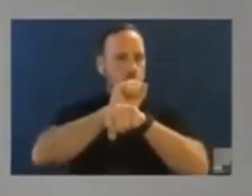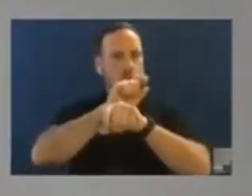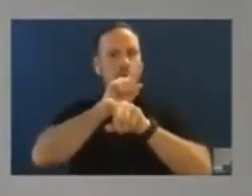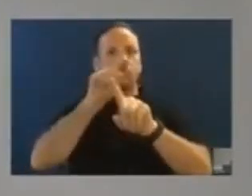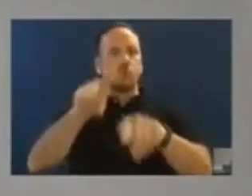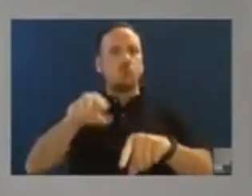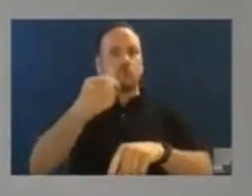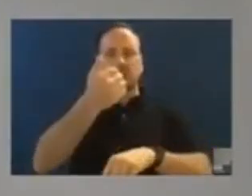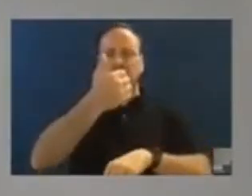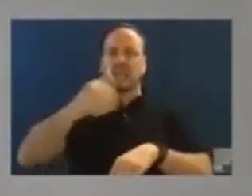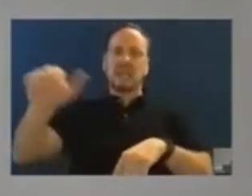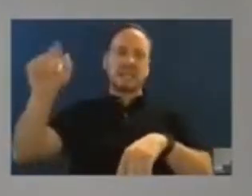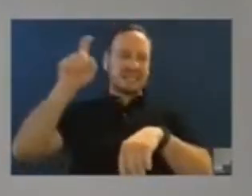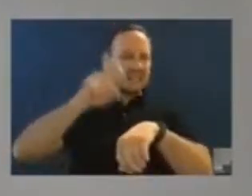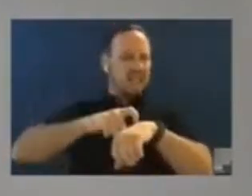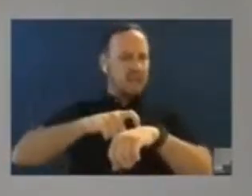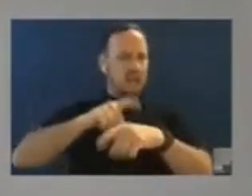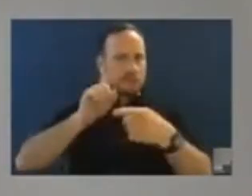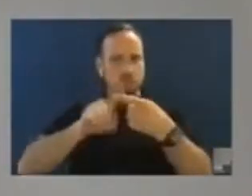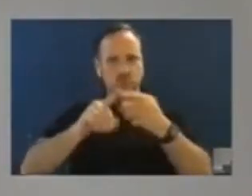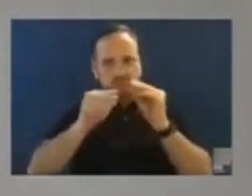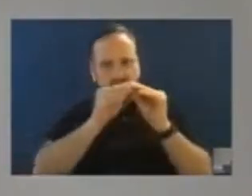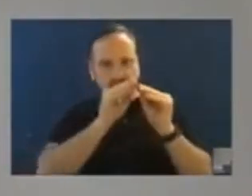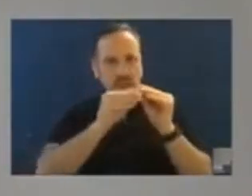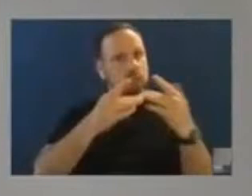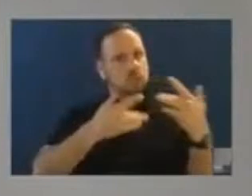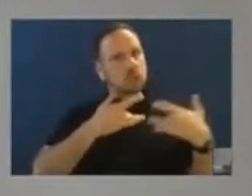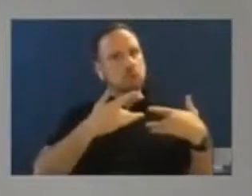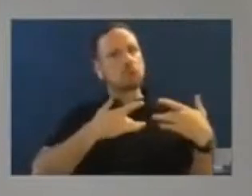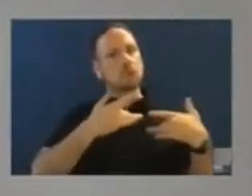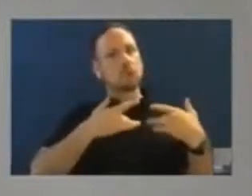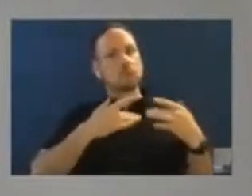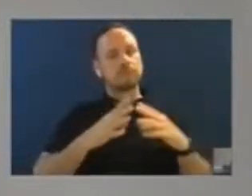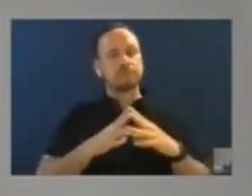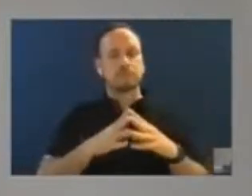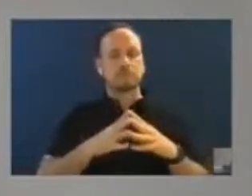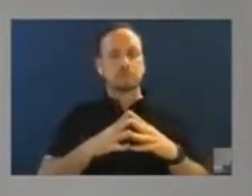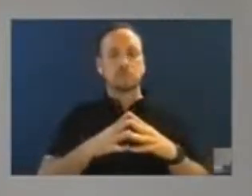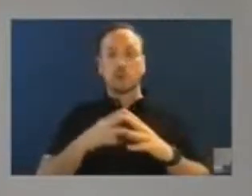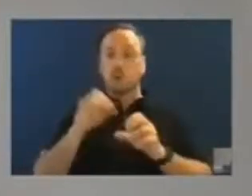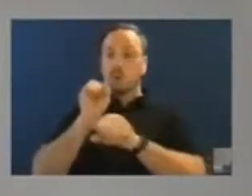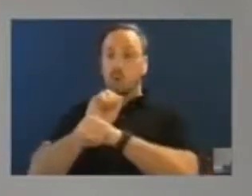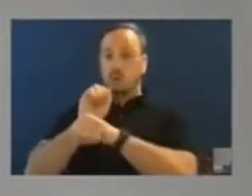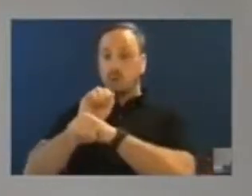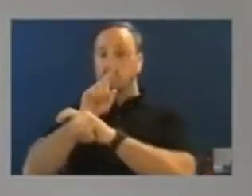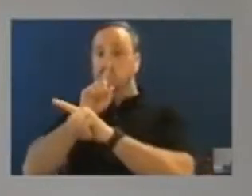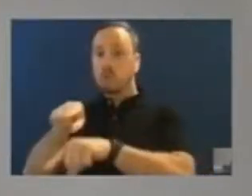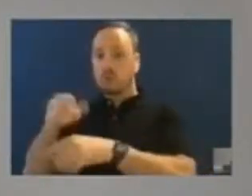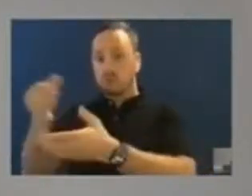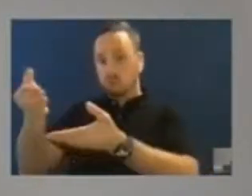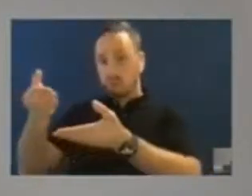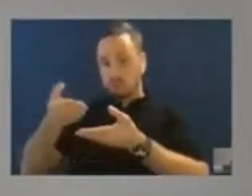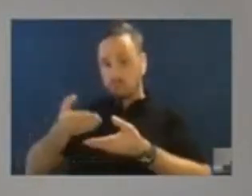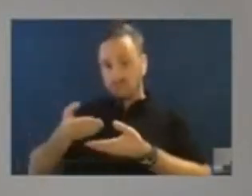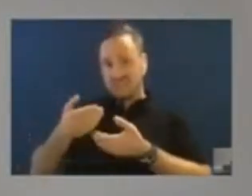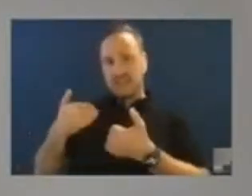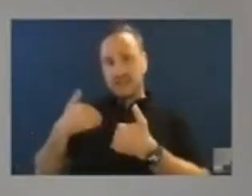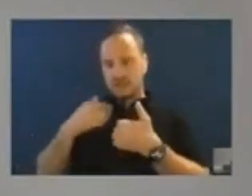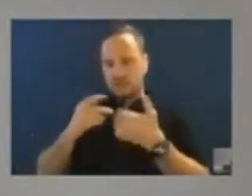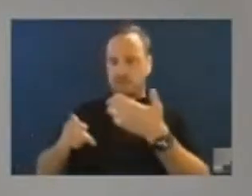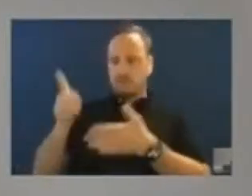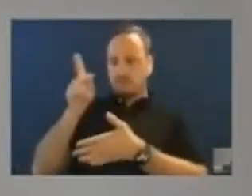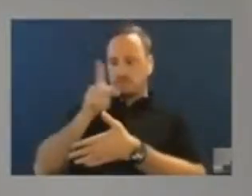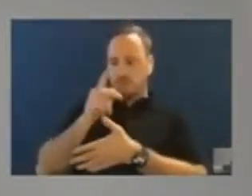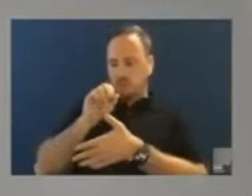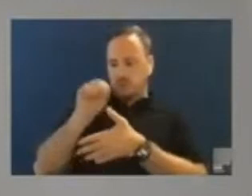concern in your school. When those work orders come in, we have a priority system. If they come in and it is something that needs,